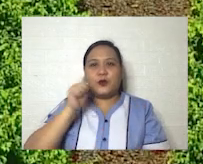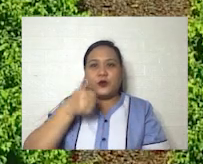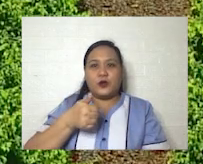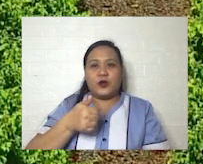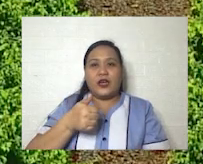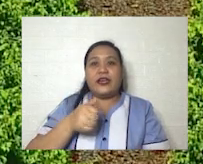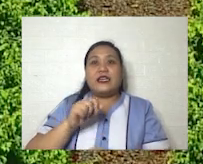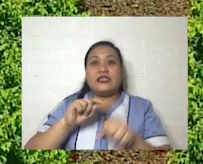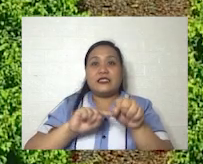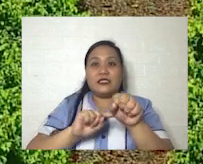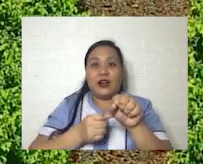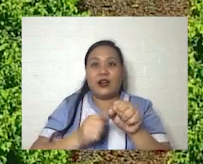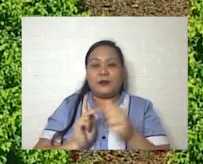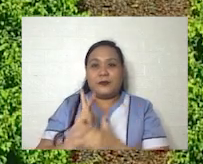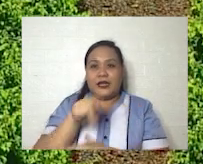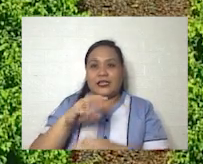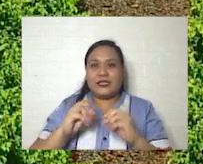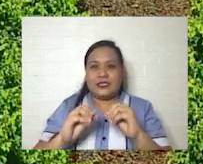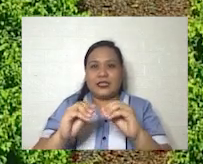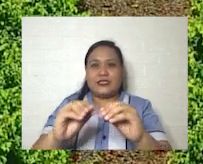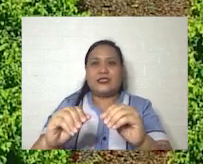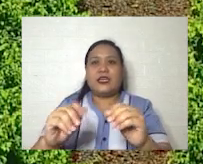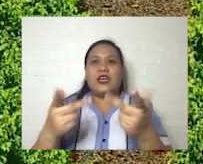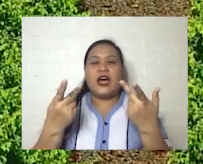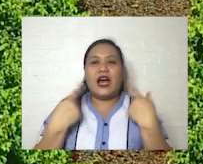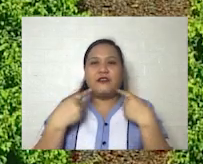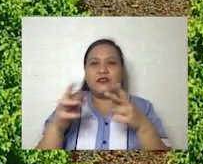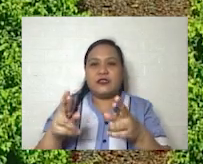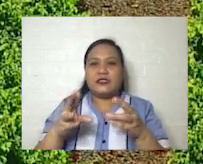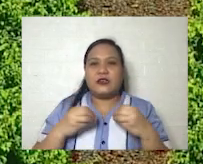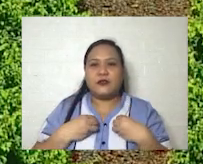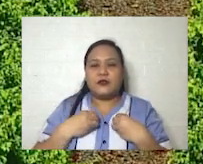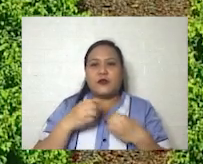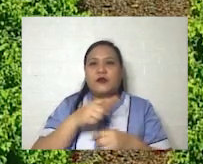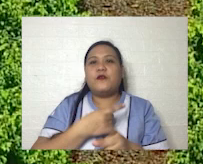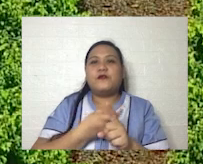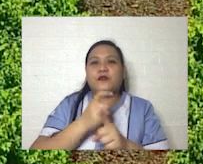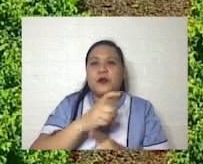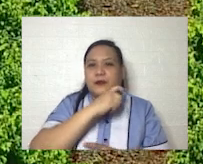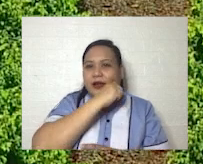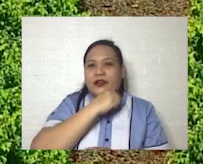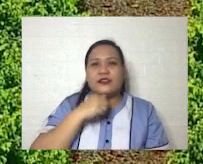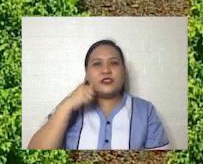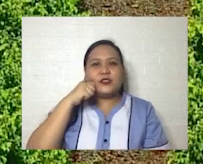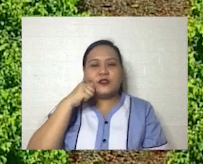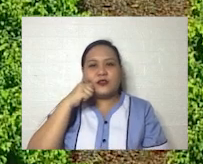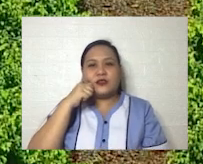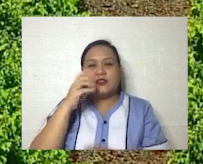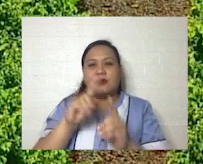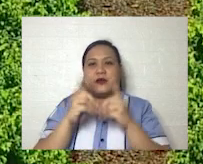I hope, starting tomorrow, you will start sowing the seeds that you have received